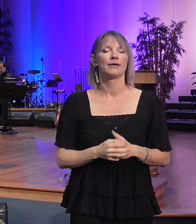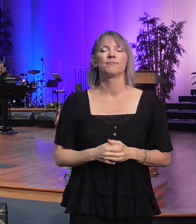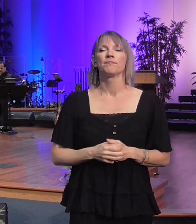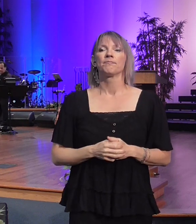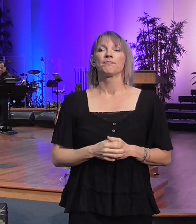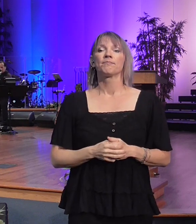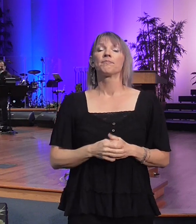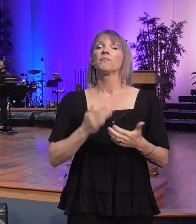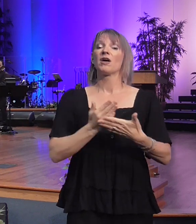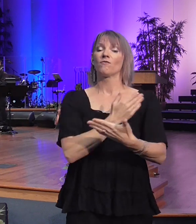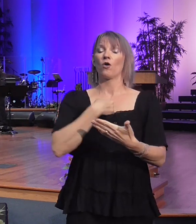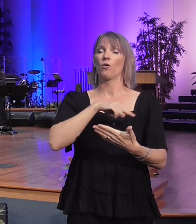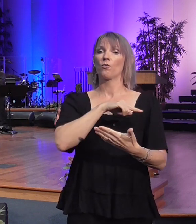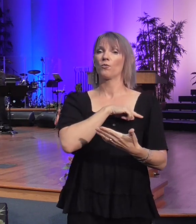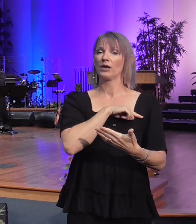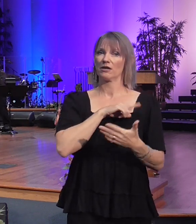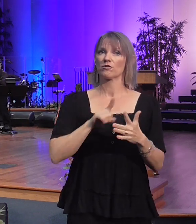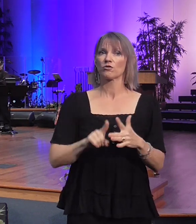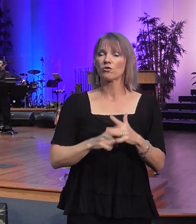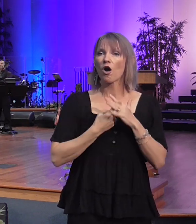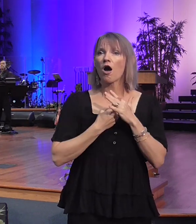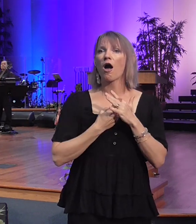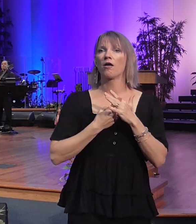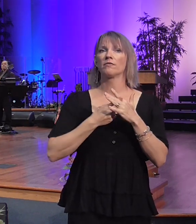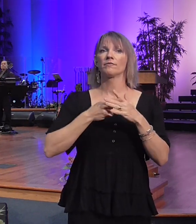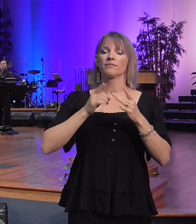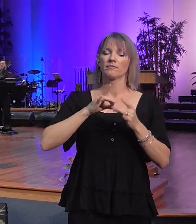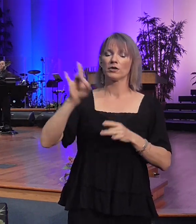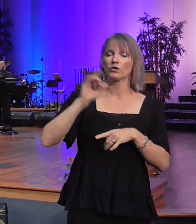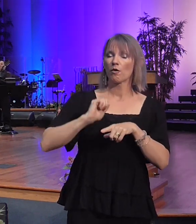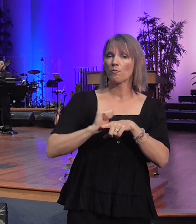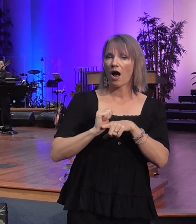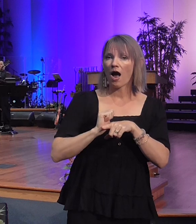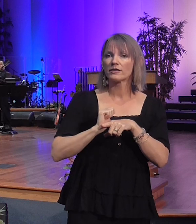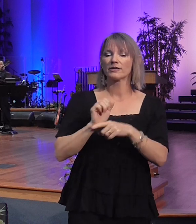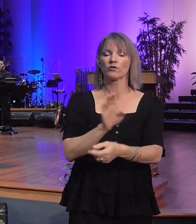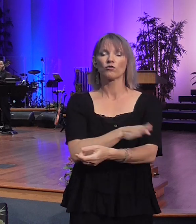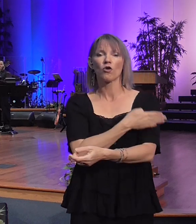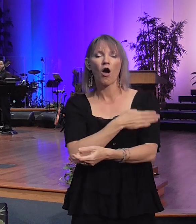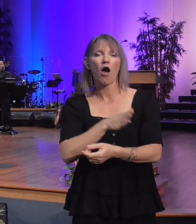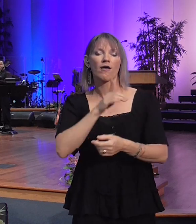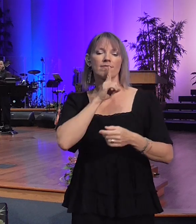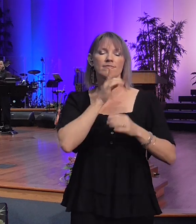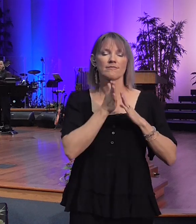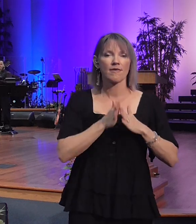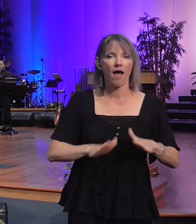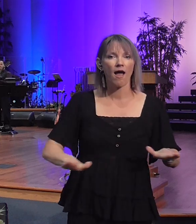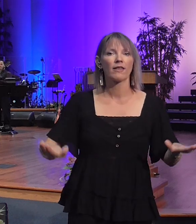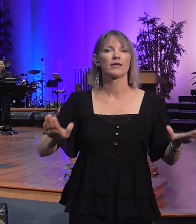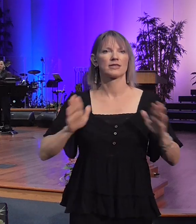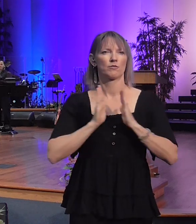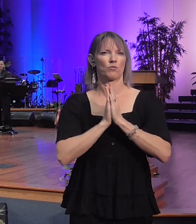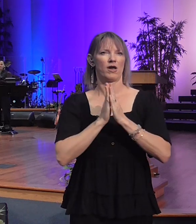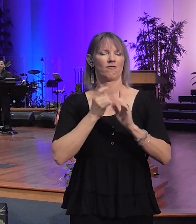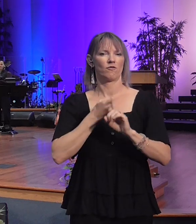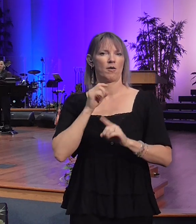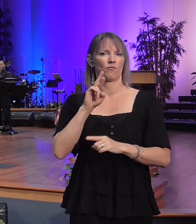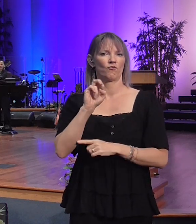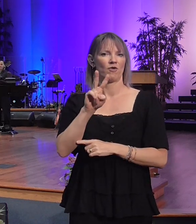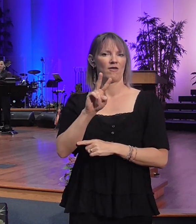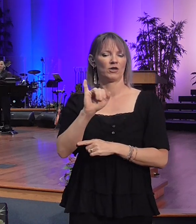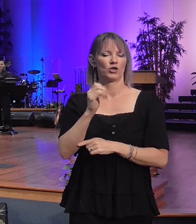before we go into our time of spiritual practice, of song, of silence, and a prayer from our own Reverend Jackie, I want to light